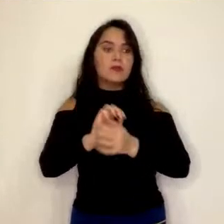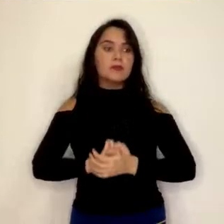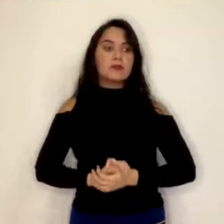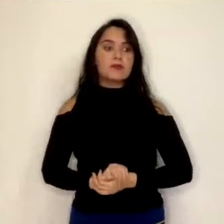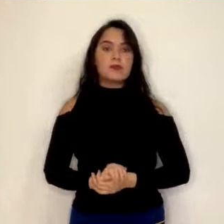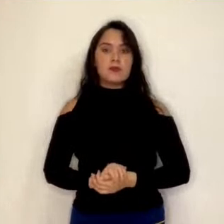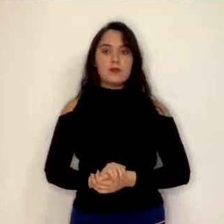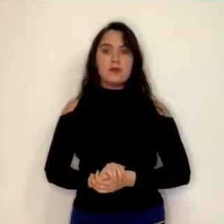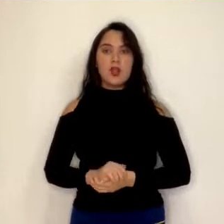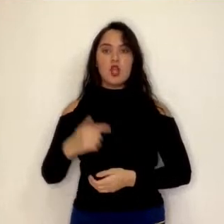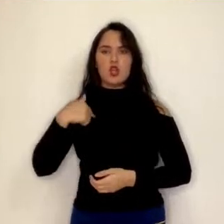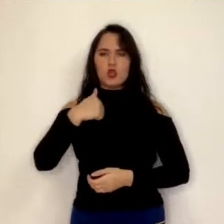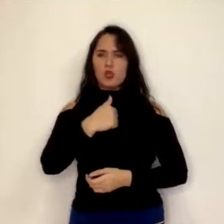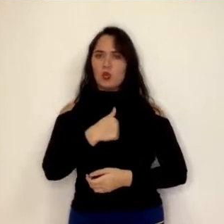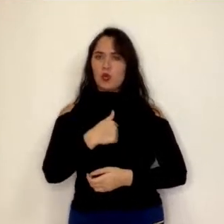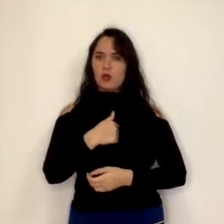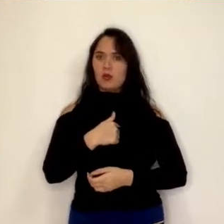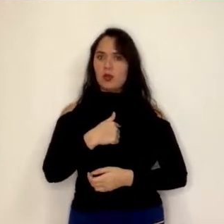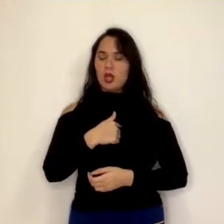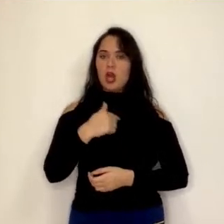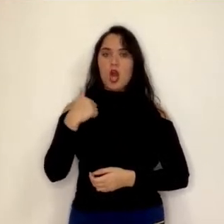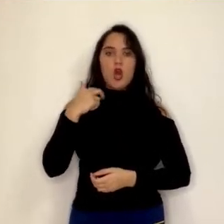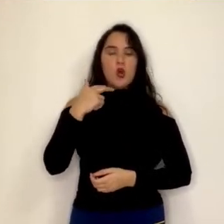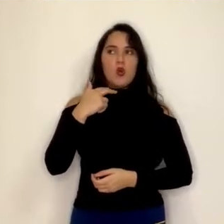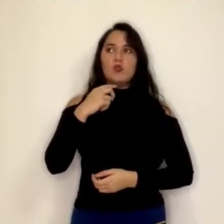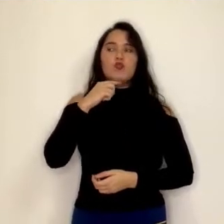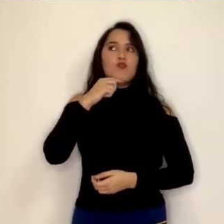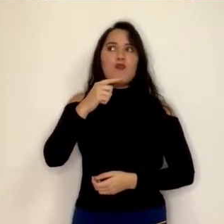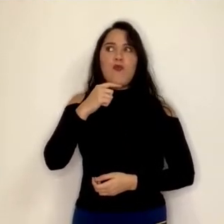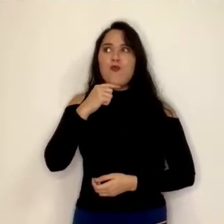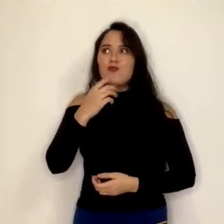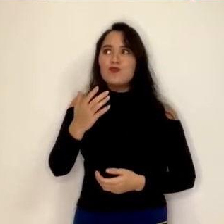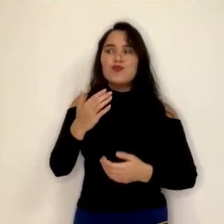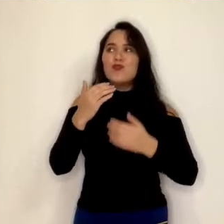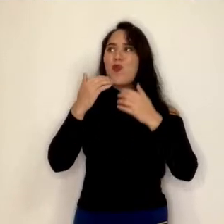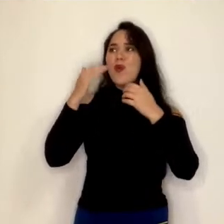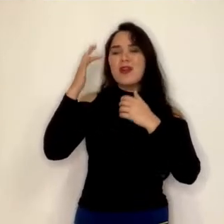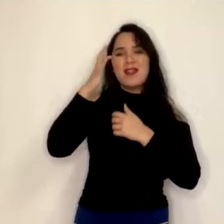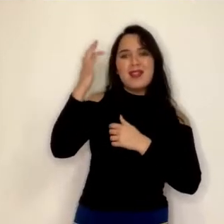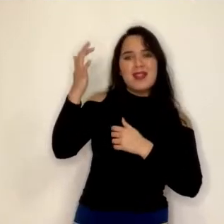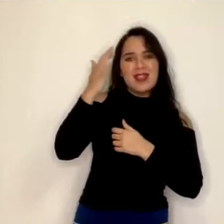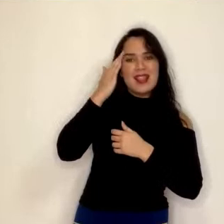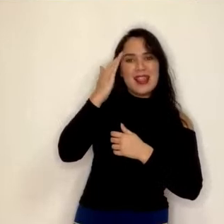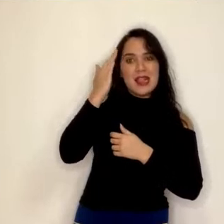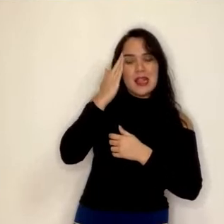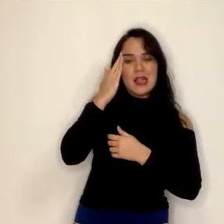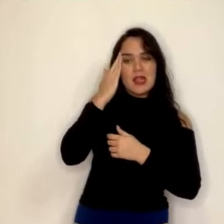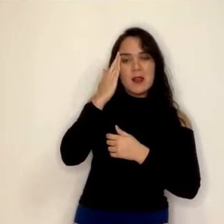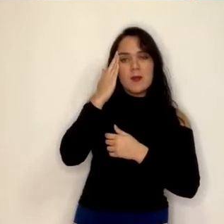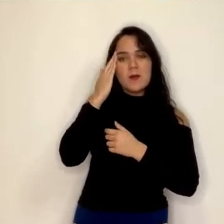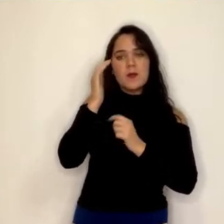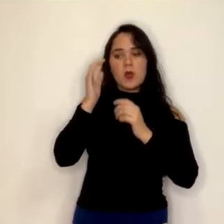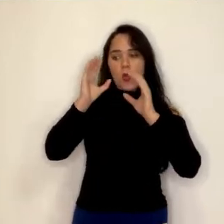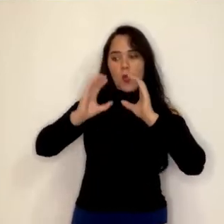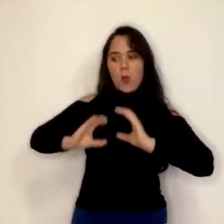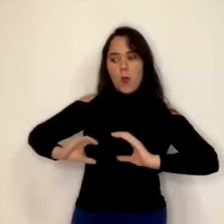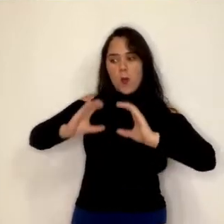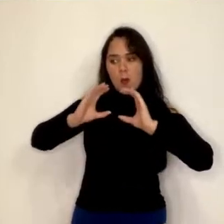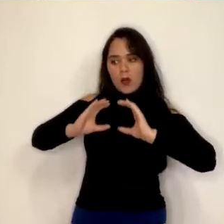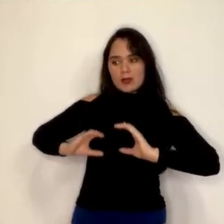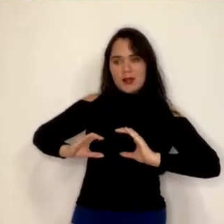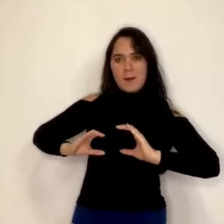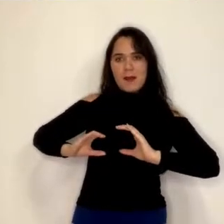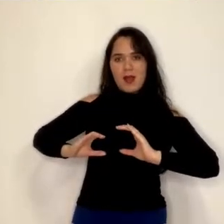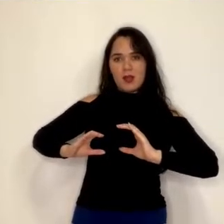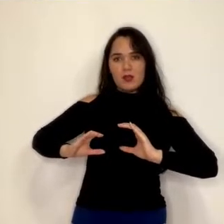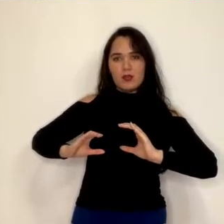this. But we will never be able to understand that these